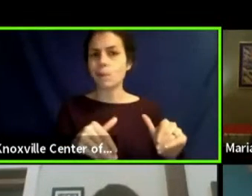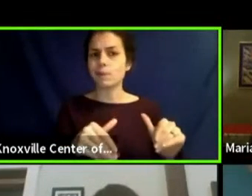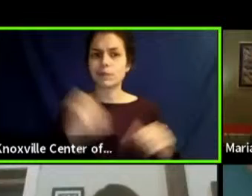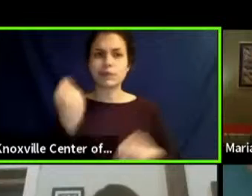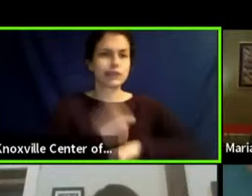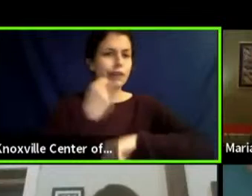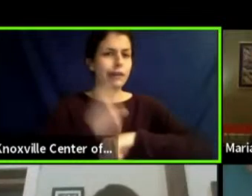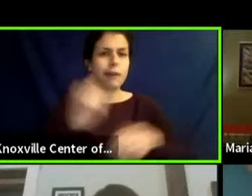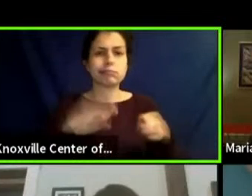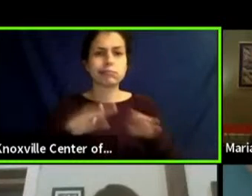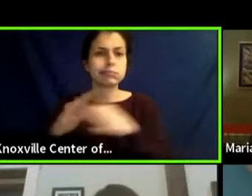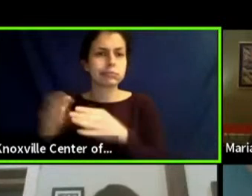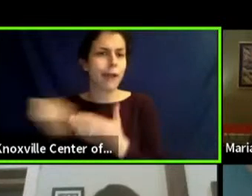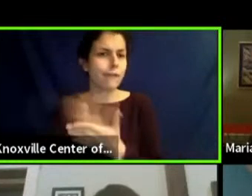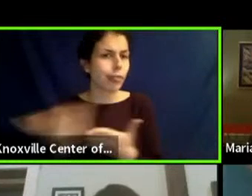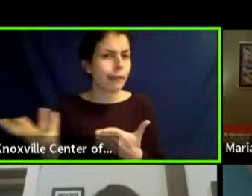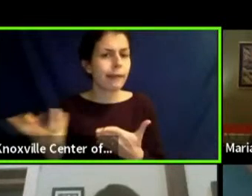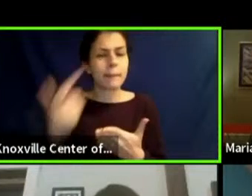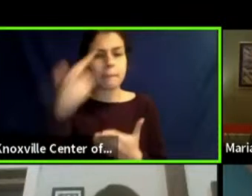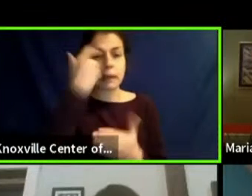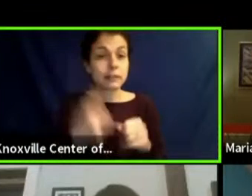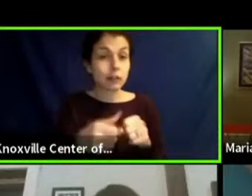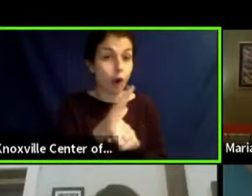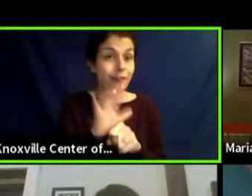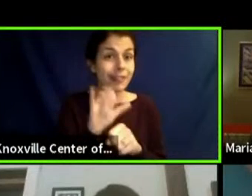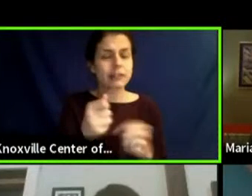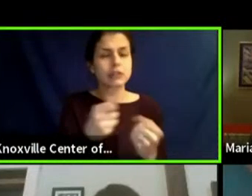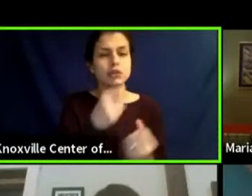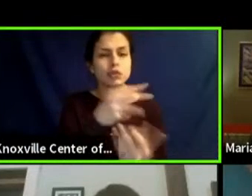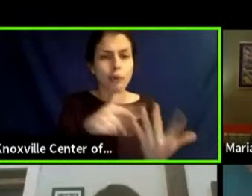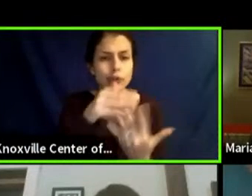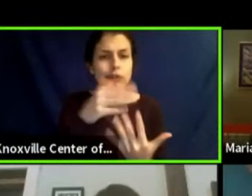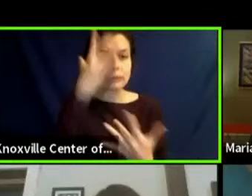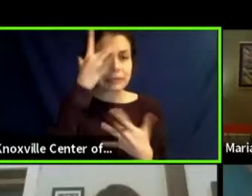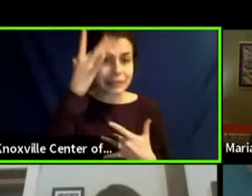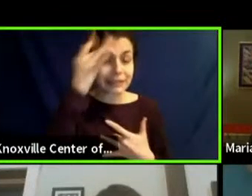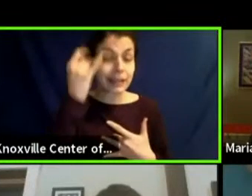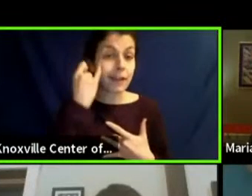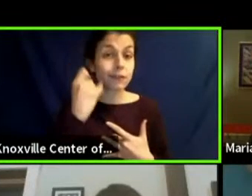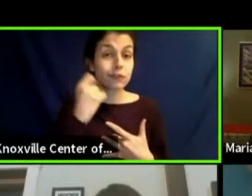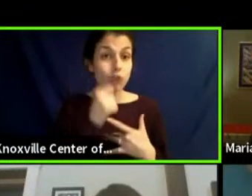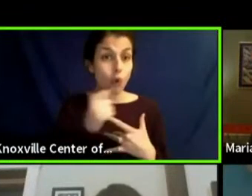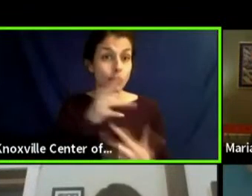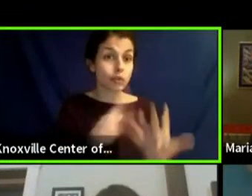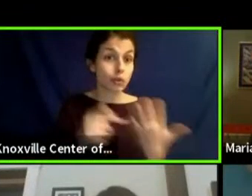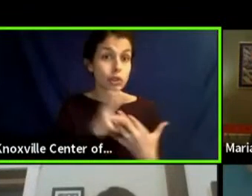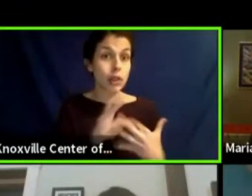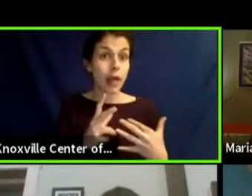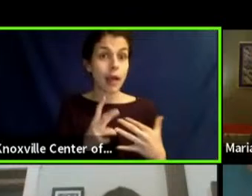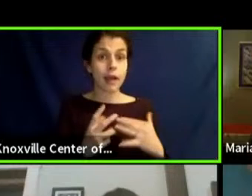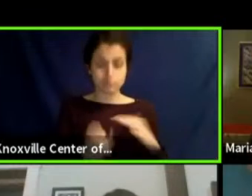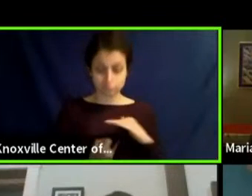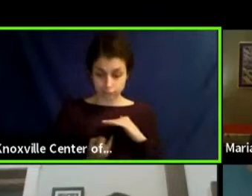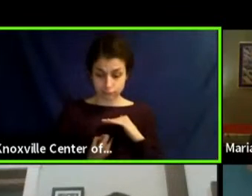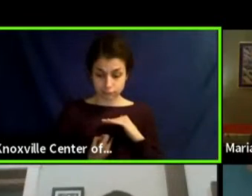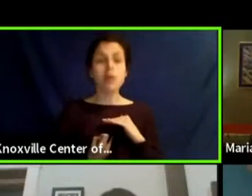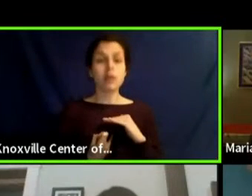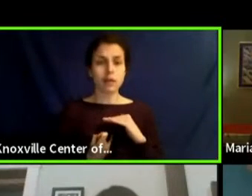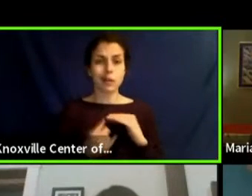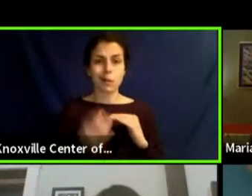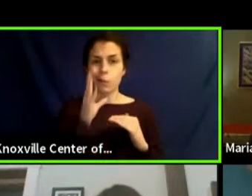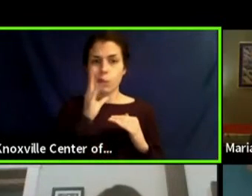we know COVID is a social disease, and if we don't socialize, we won't give it to each other. But tolerance for